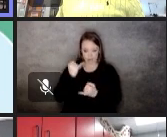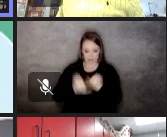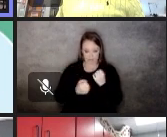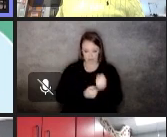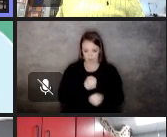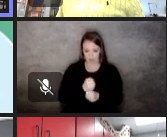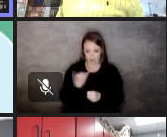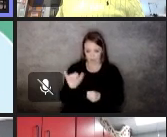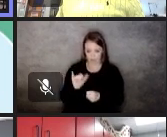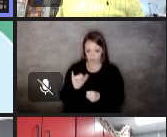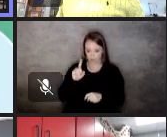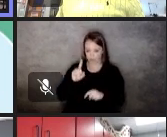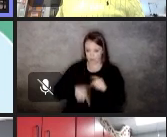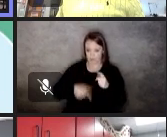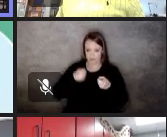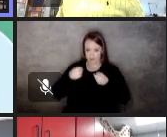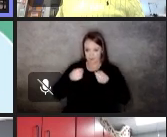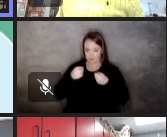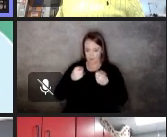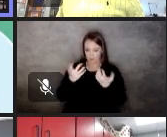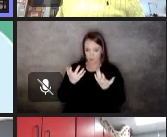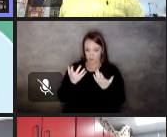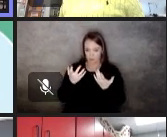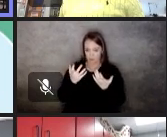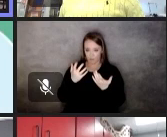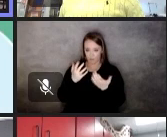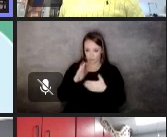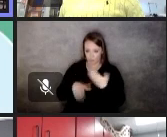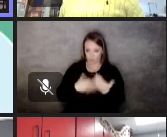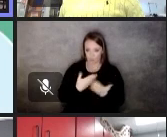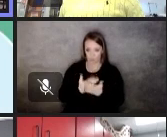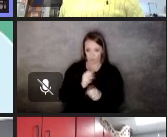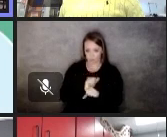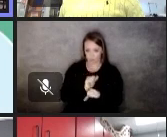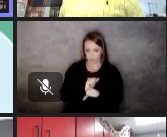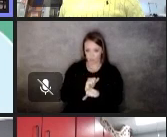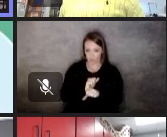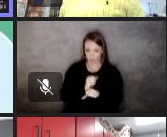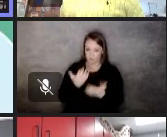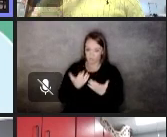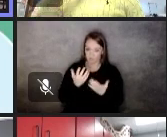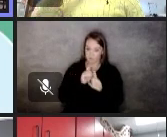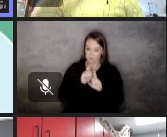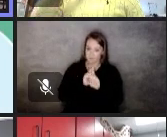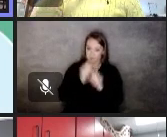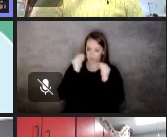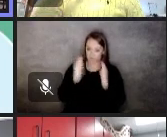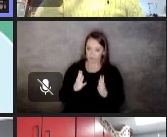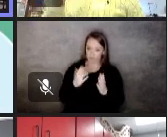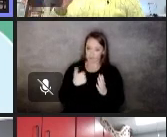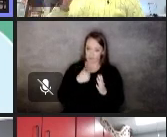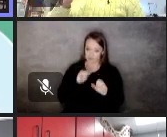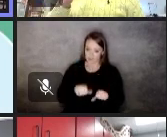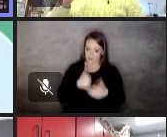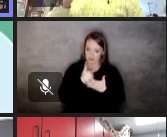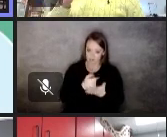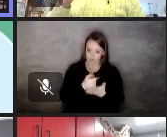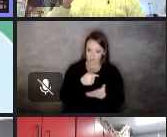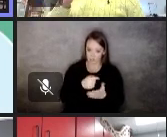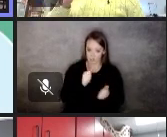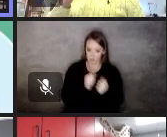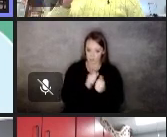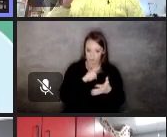a mentoring teacher that would go in and say, here's how I can help you with these discipline problems, I think that